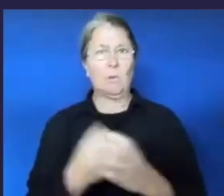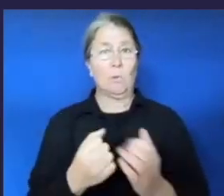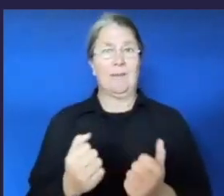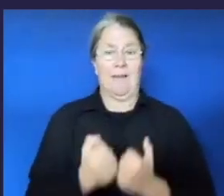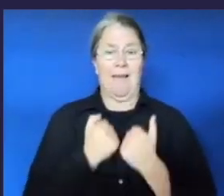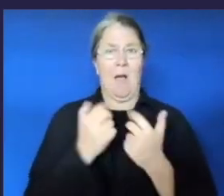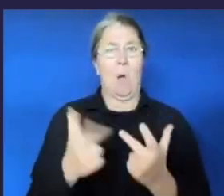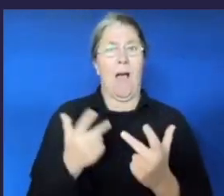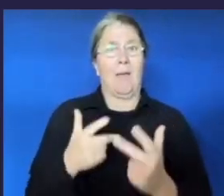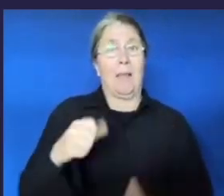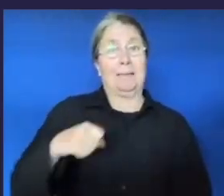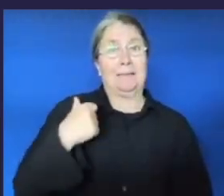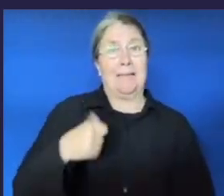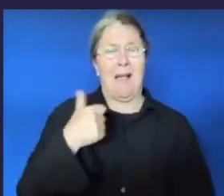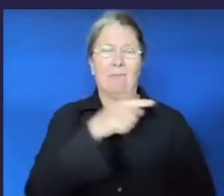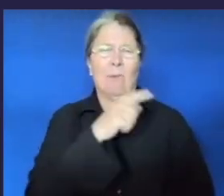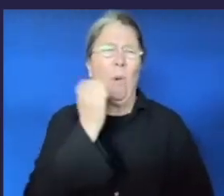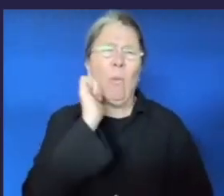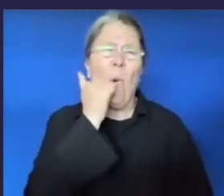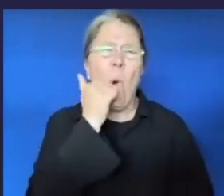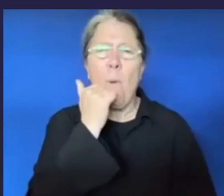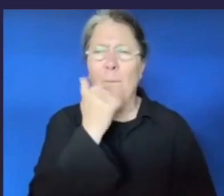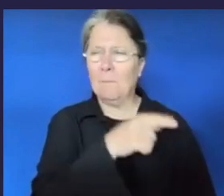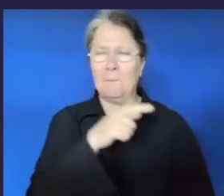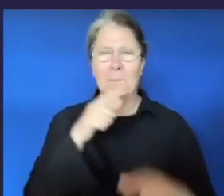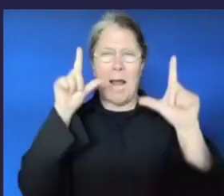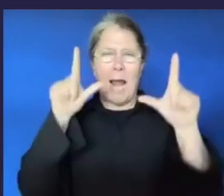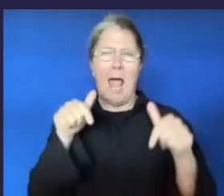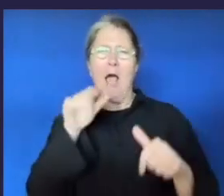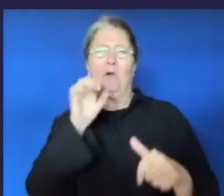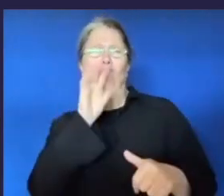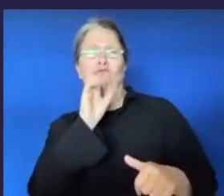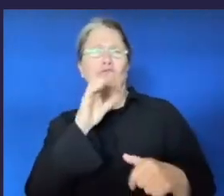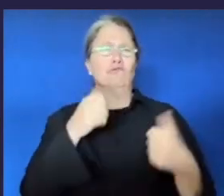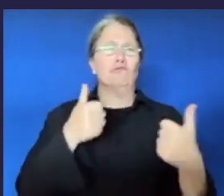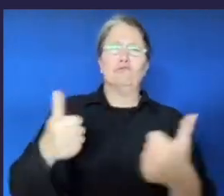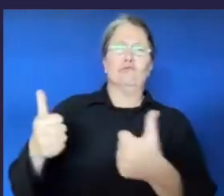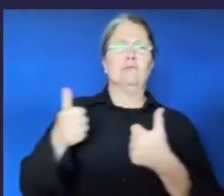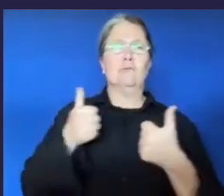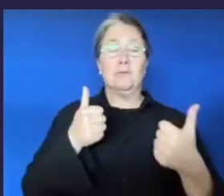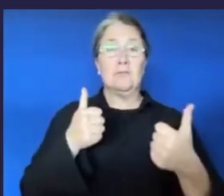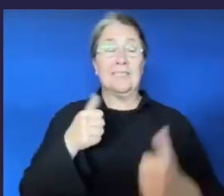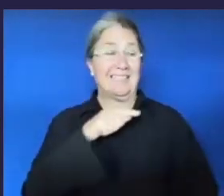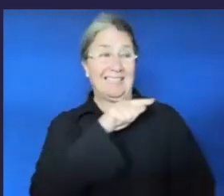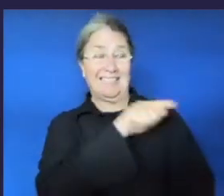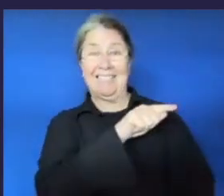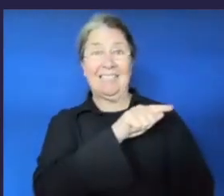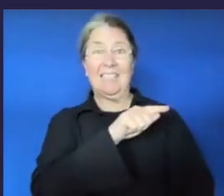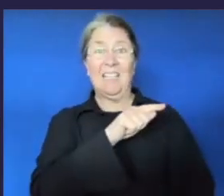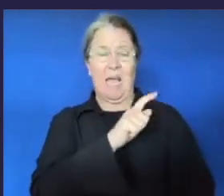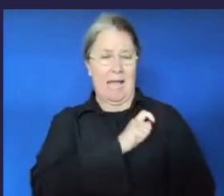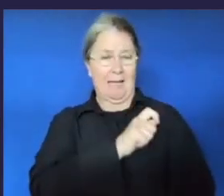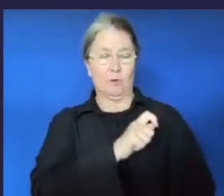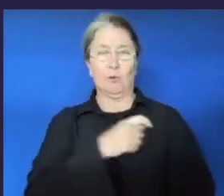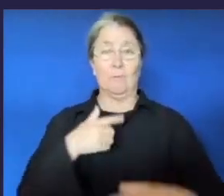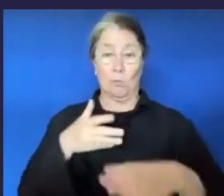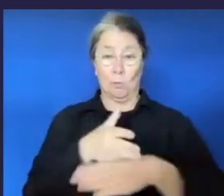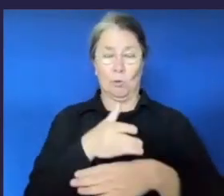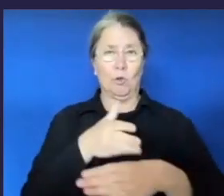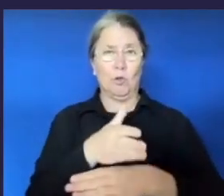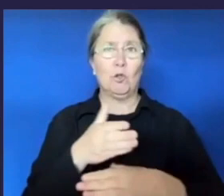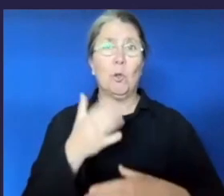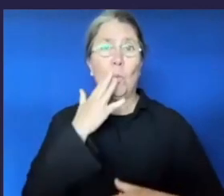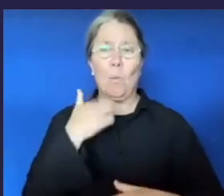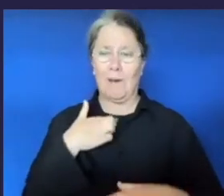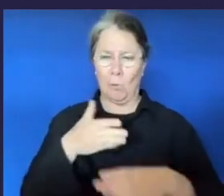warm, she's gregarious. Rach arrives for work. Rachel's attitude towards her work when she comes in here to work a shift